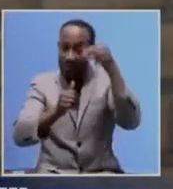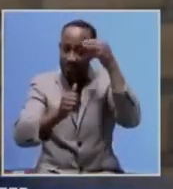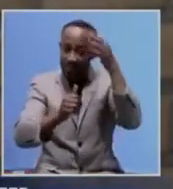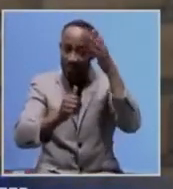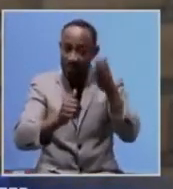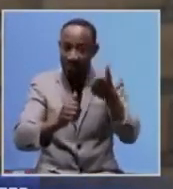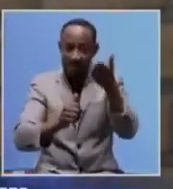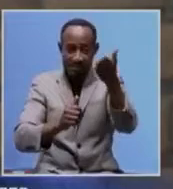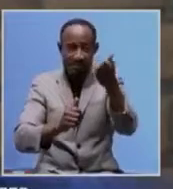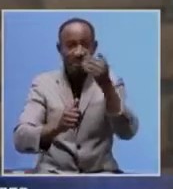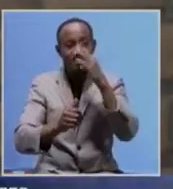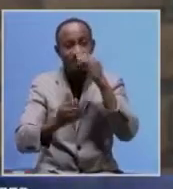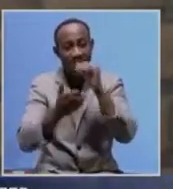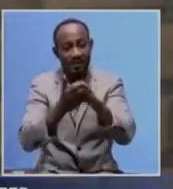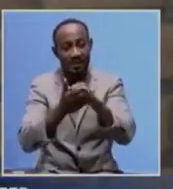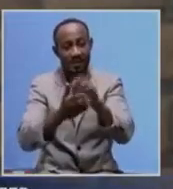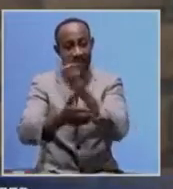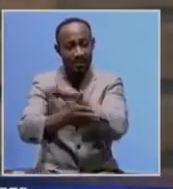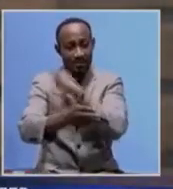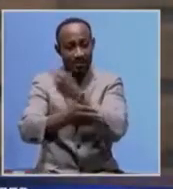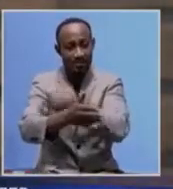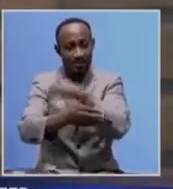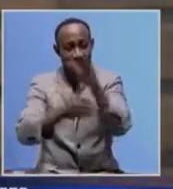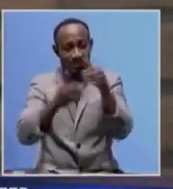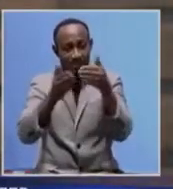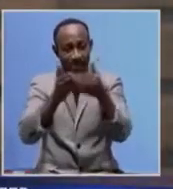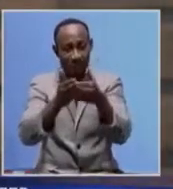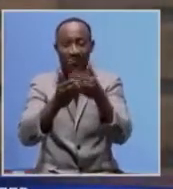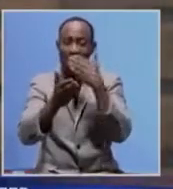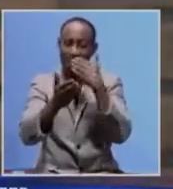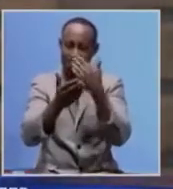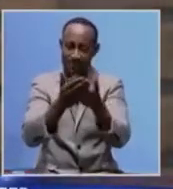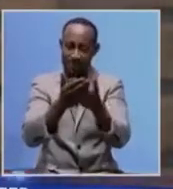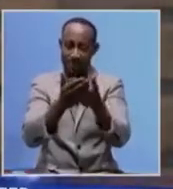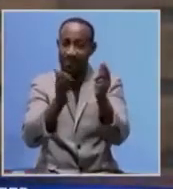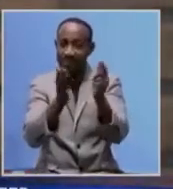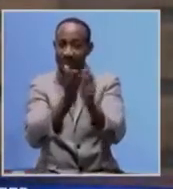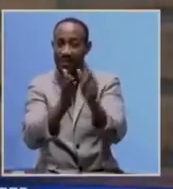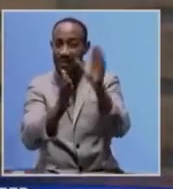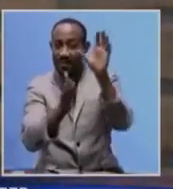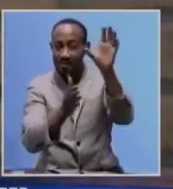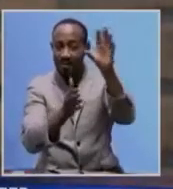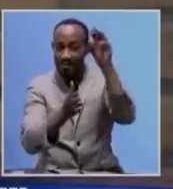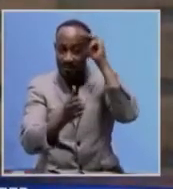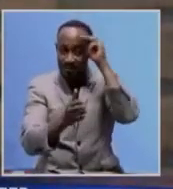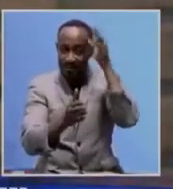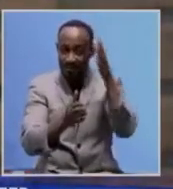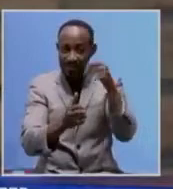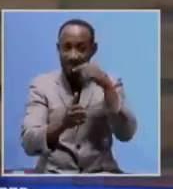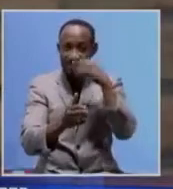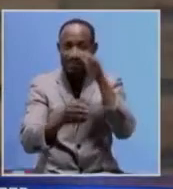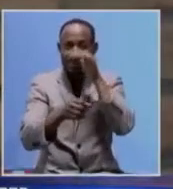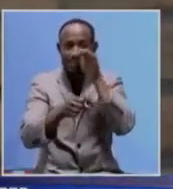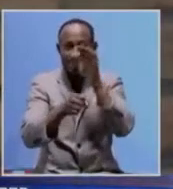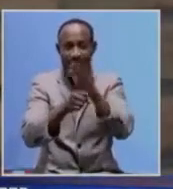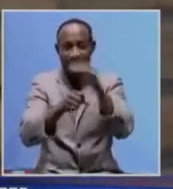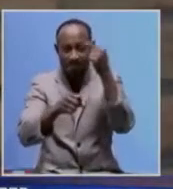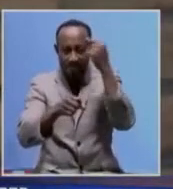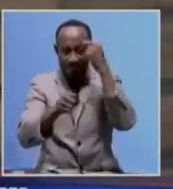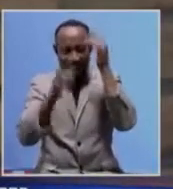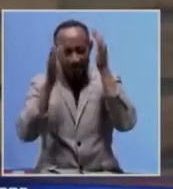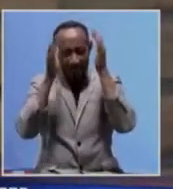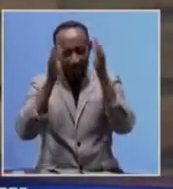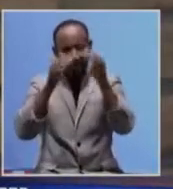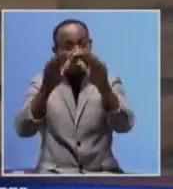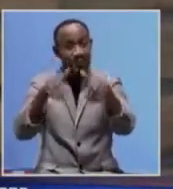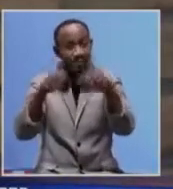said the resource center is timely, while Lusaka Province Minister Shio Muliata pledged government's commitment to